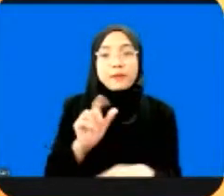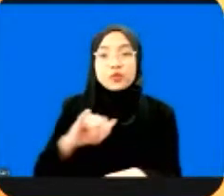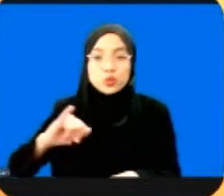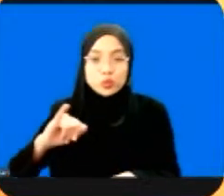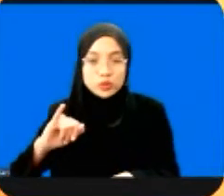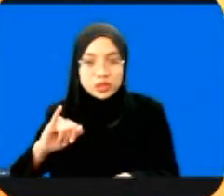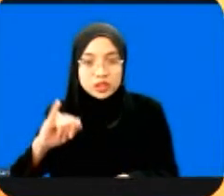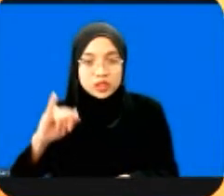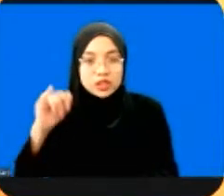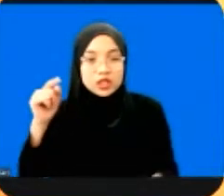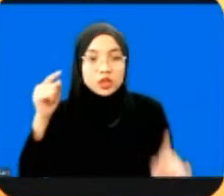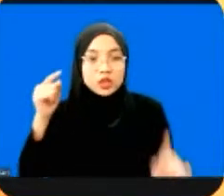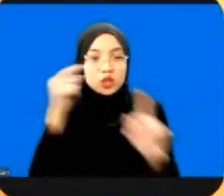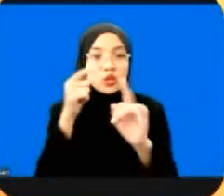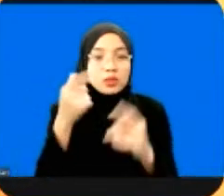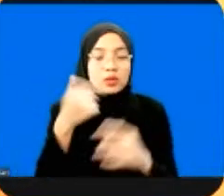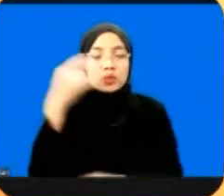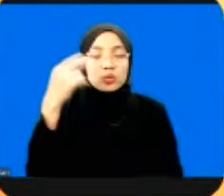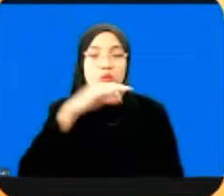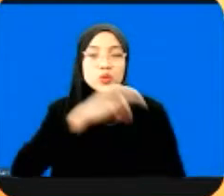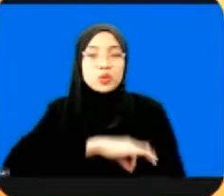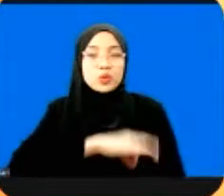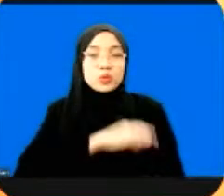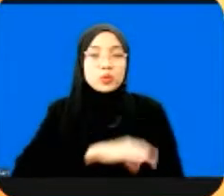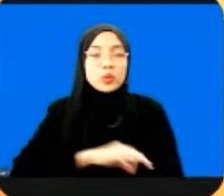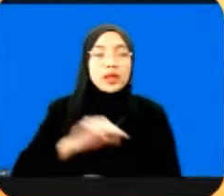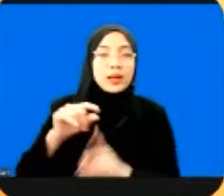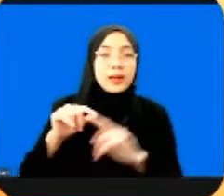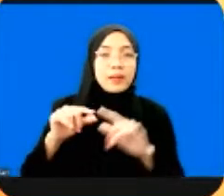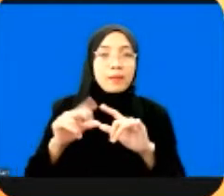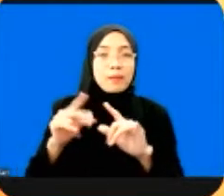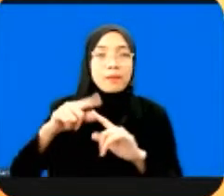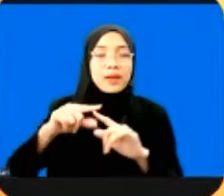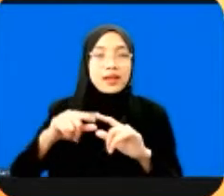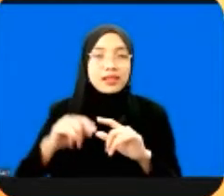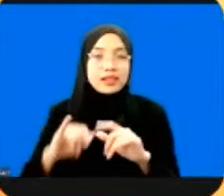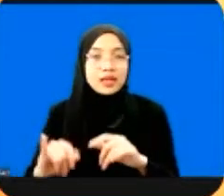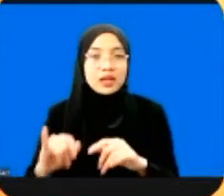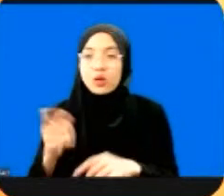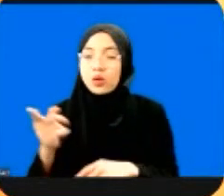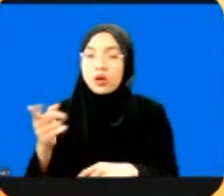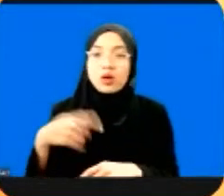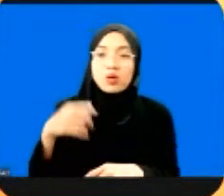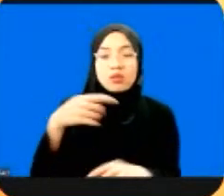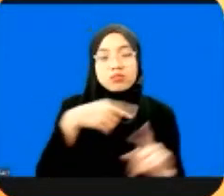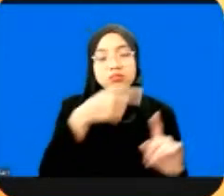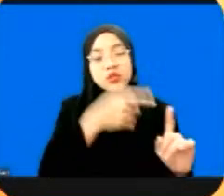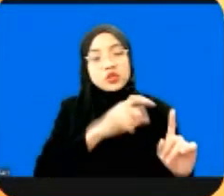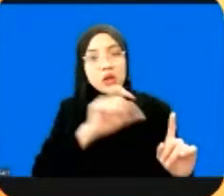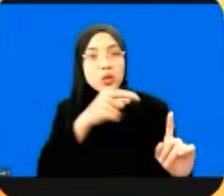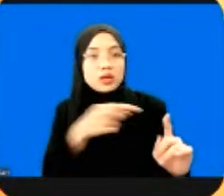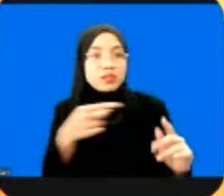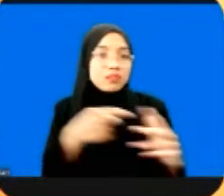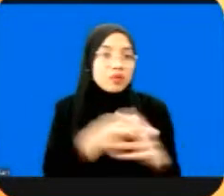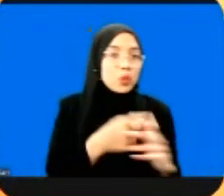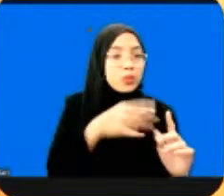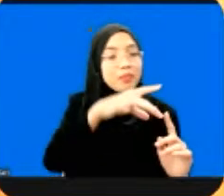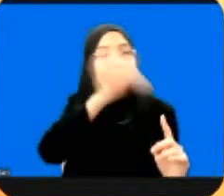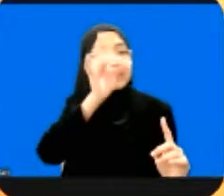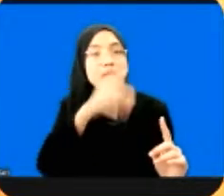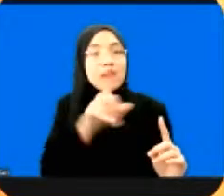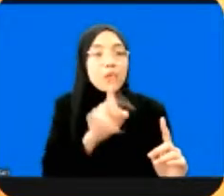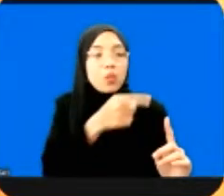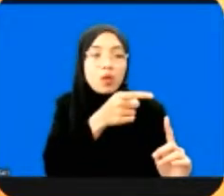Indonesia as haram, for example, and that caused a lot of hesitancy from parents